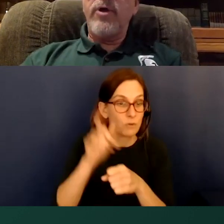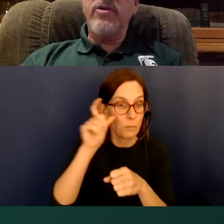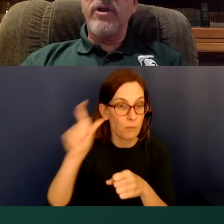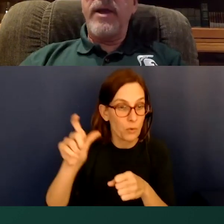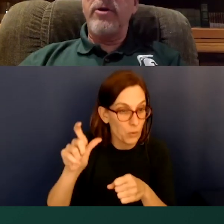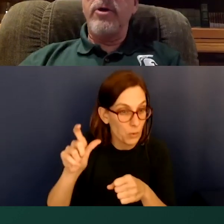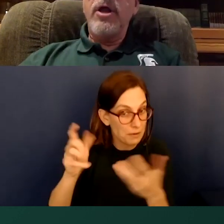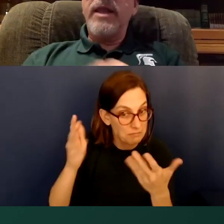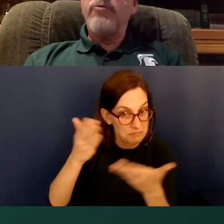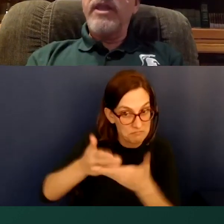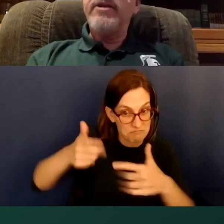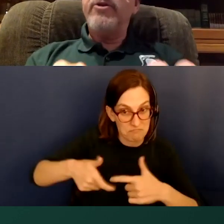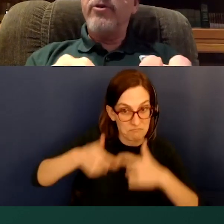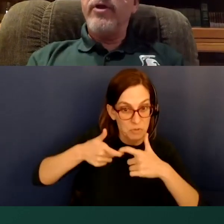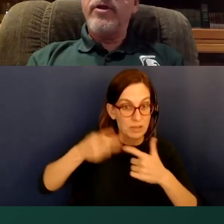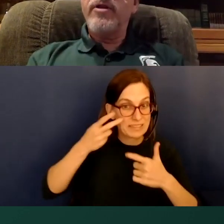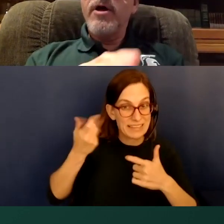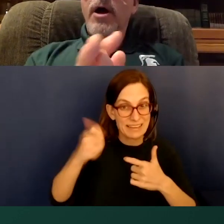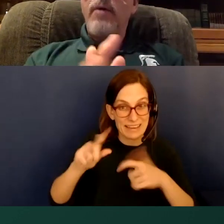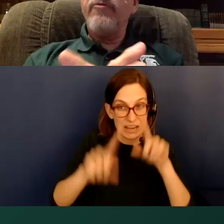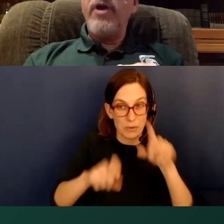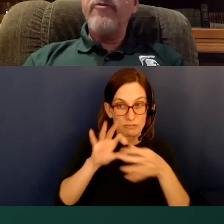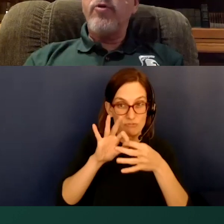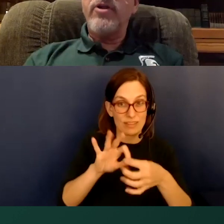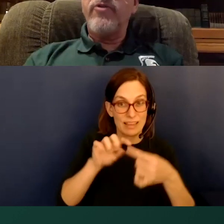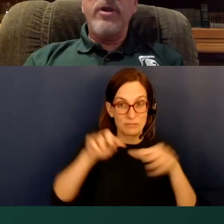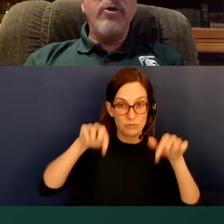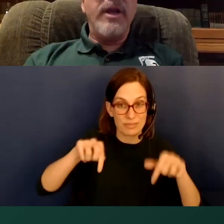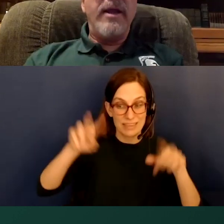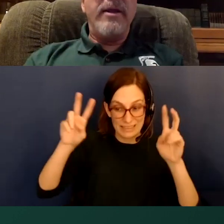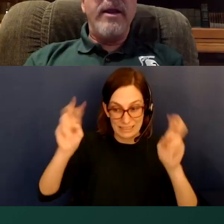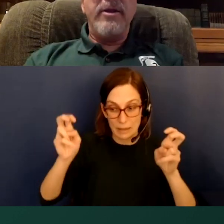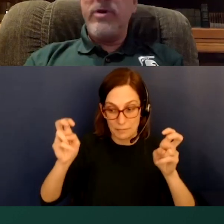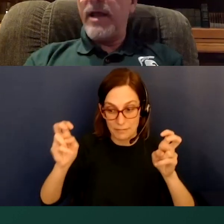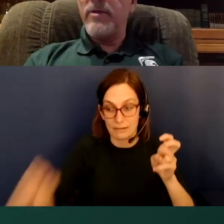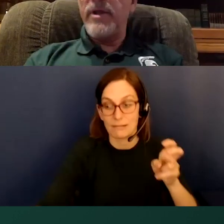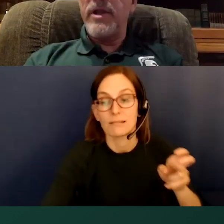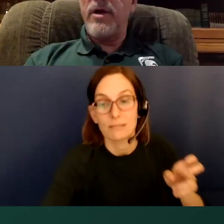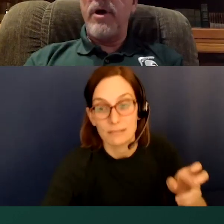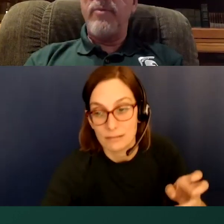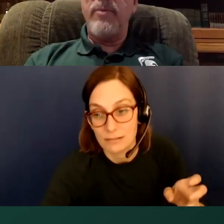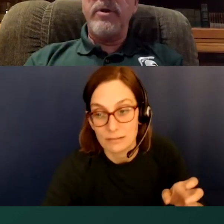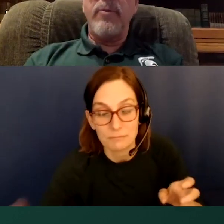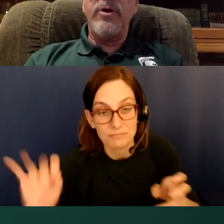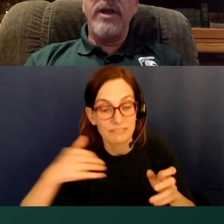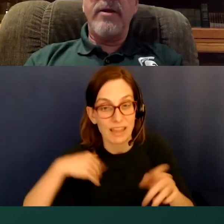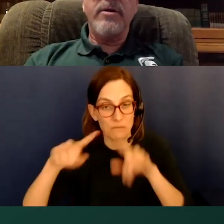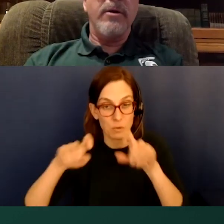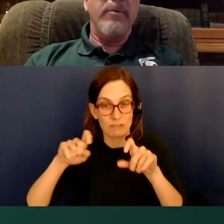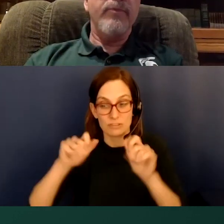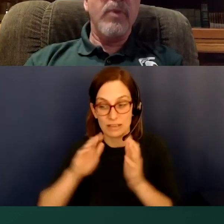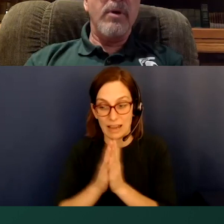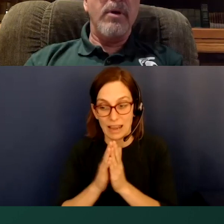there are any questions that are like related to this. If you have questions, you can ask them as they come up. But I'm going to